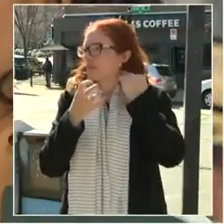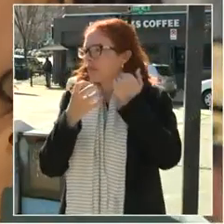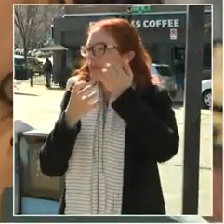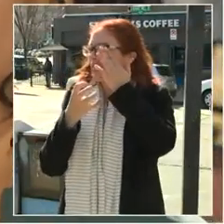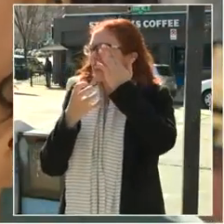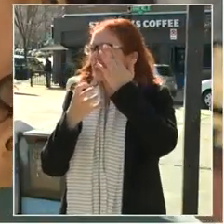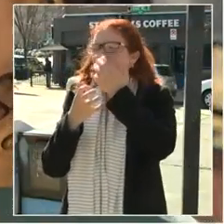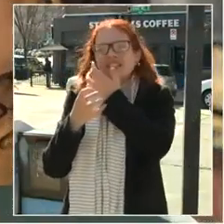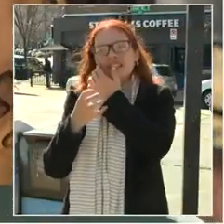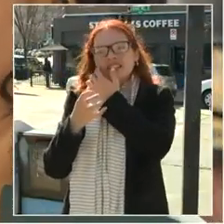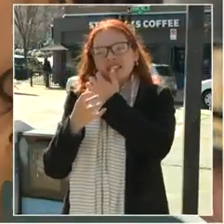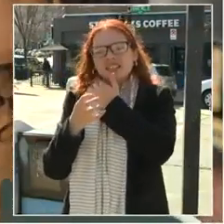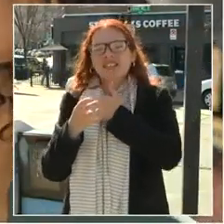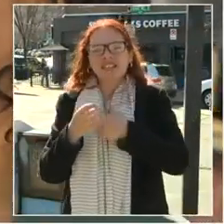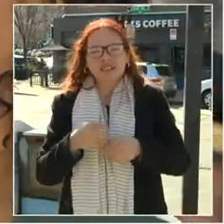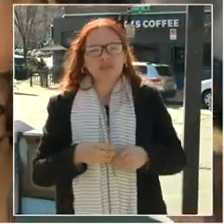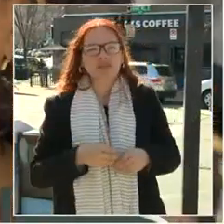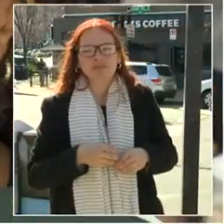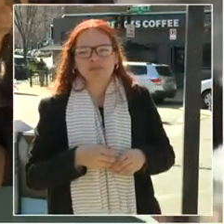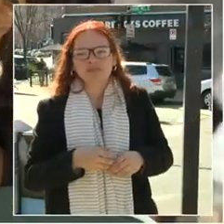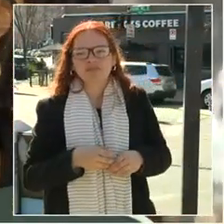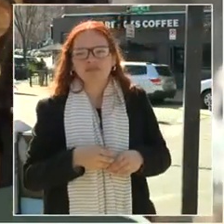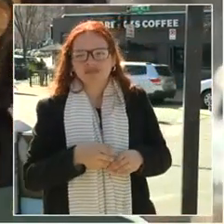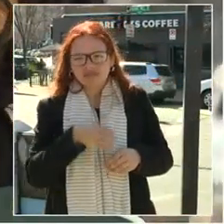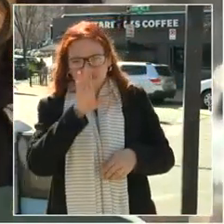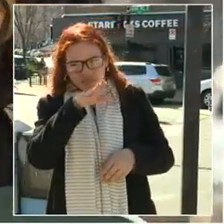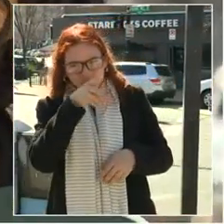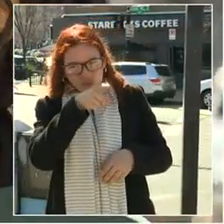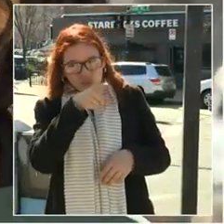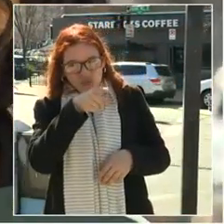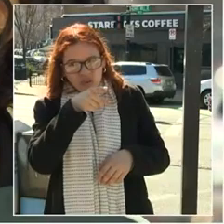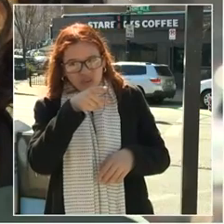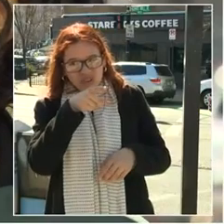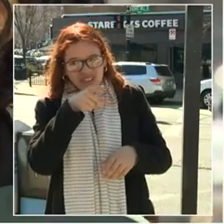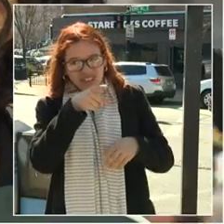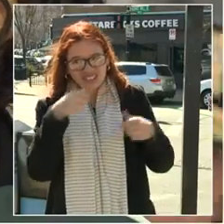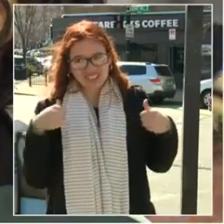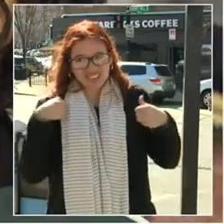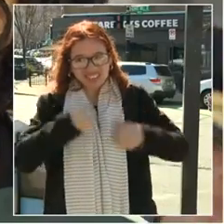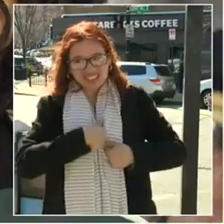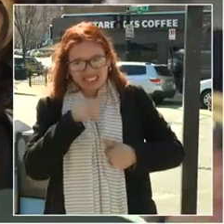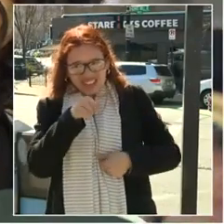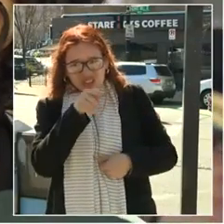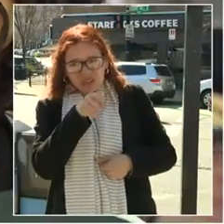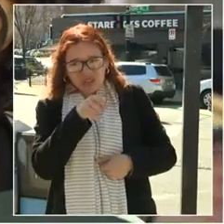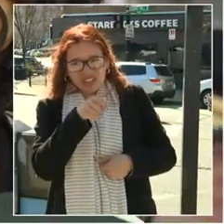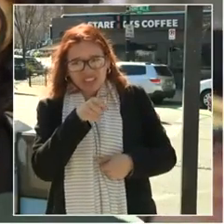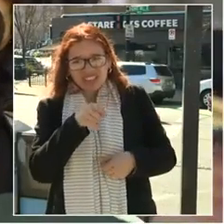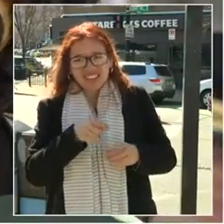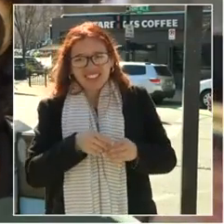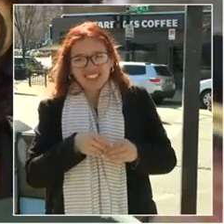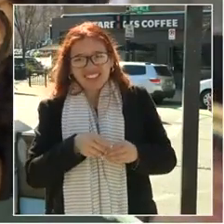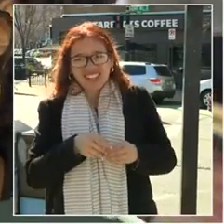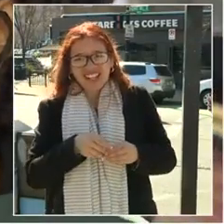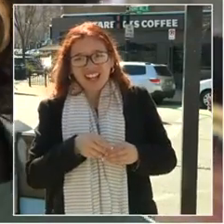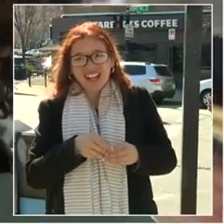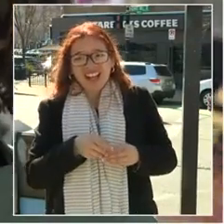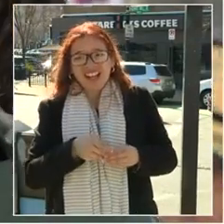Go ahead. Who's? Right here in this jacket right here, sir. No, right here in the red jacket.